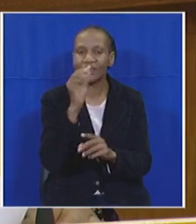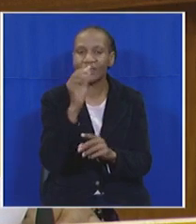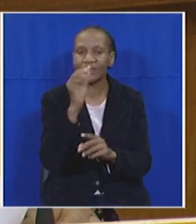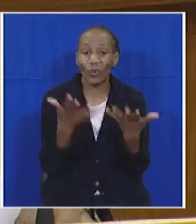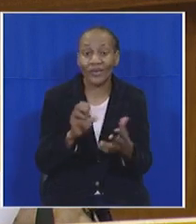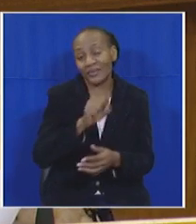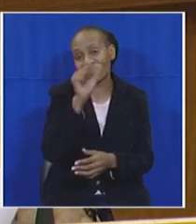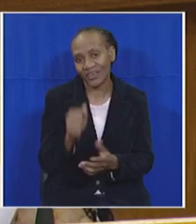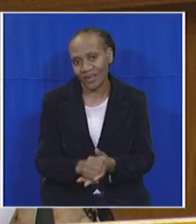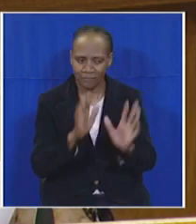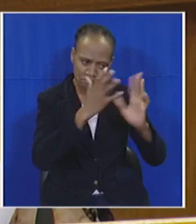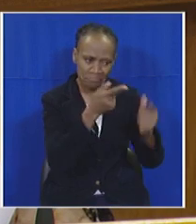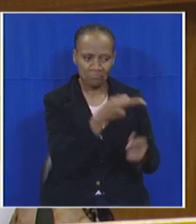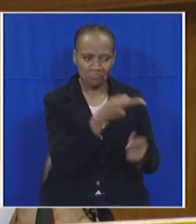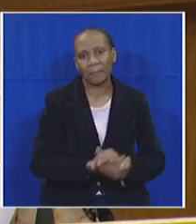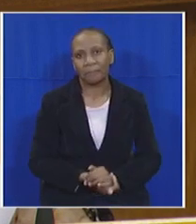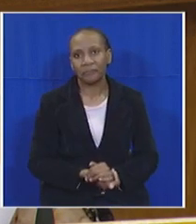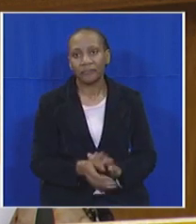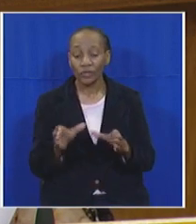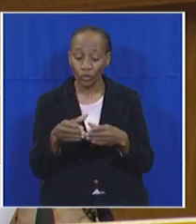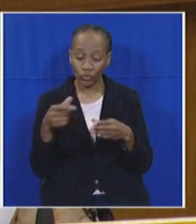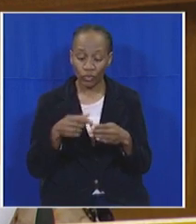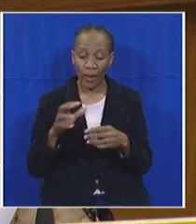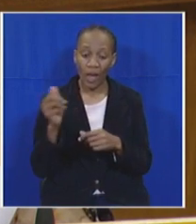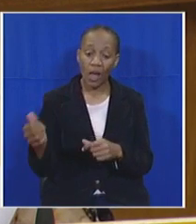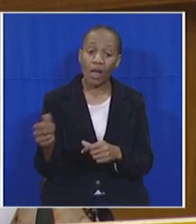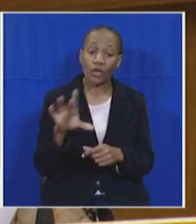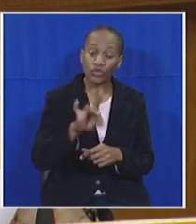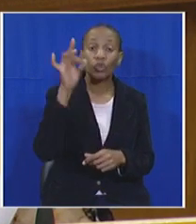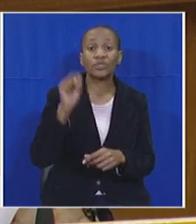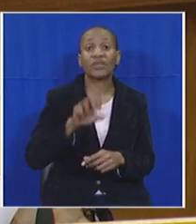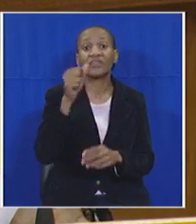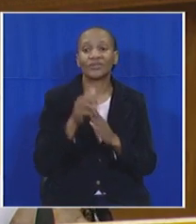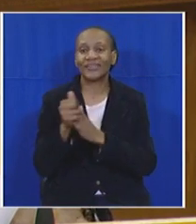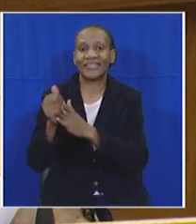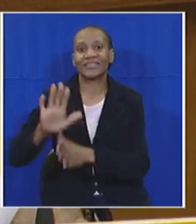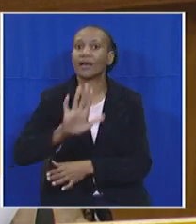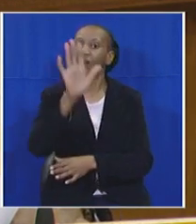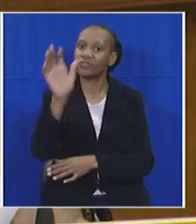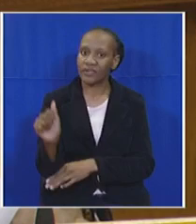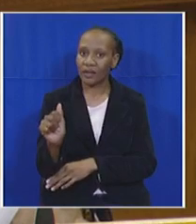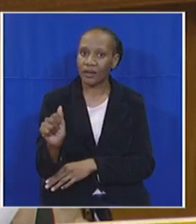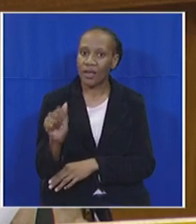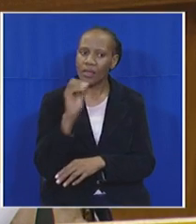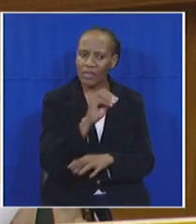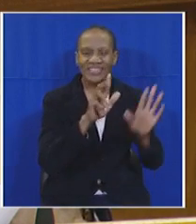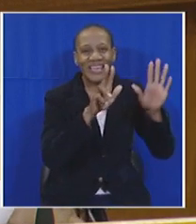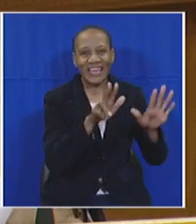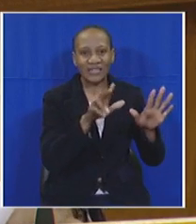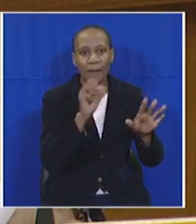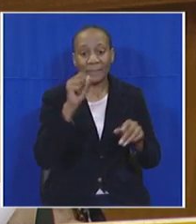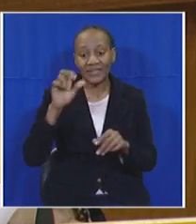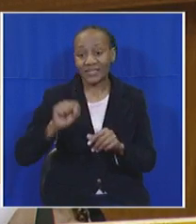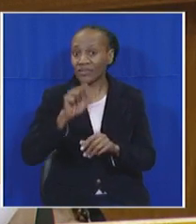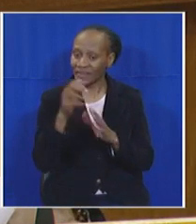Africa. The forum nominated South Africa to lead the African region. out of the 8 regions of the world. This